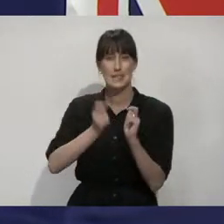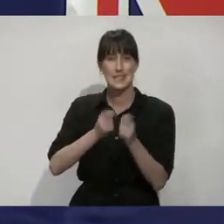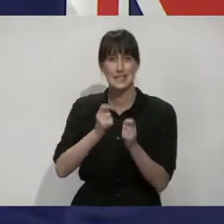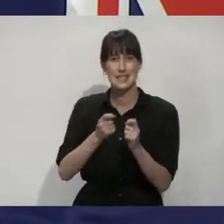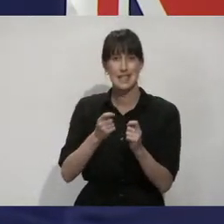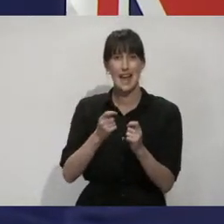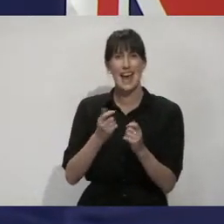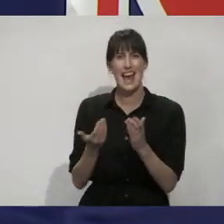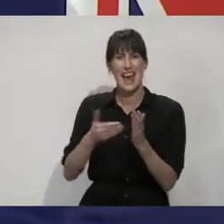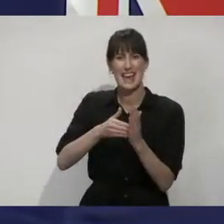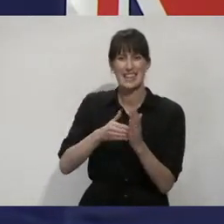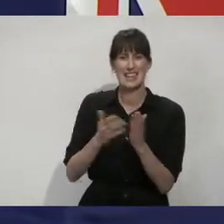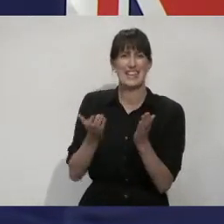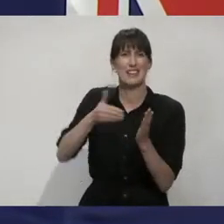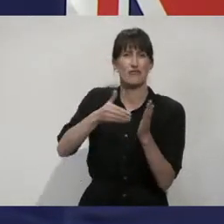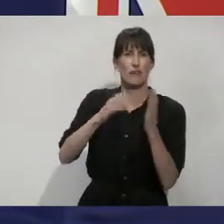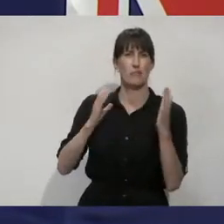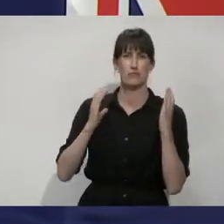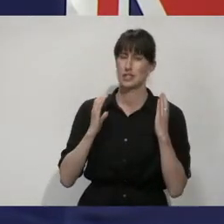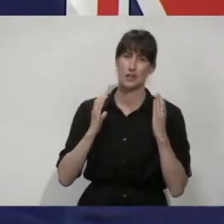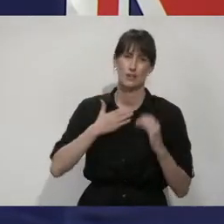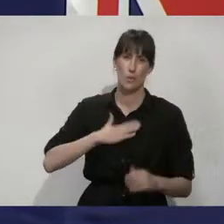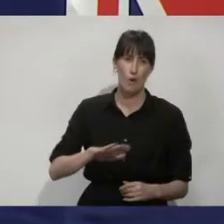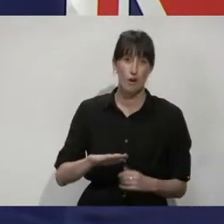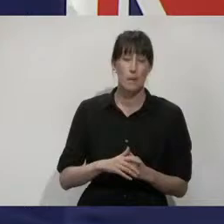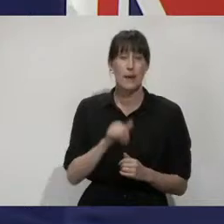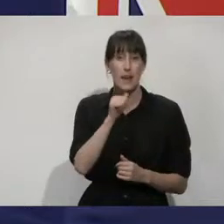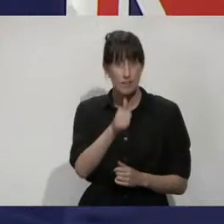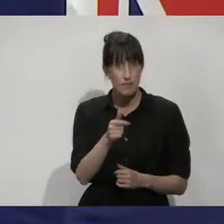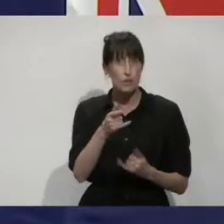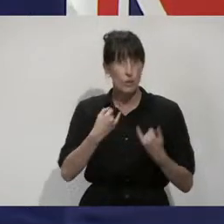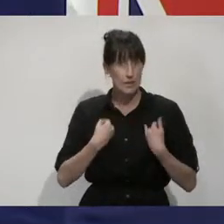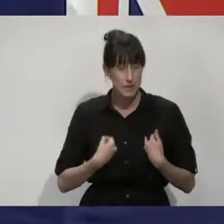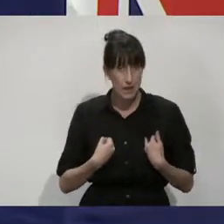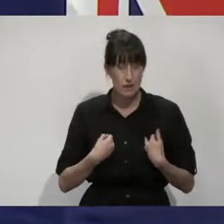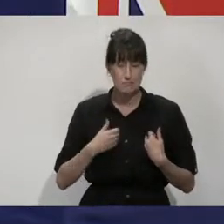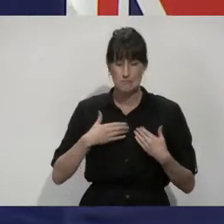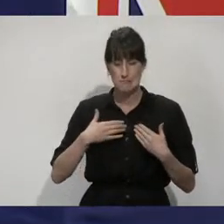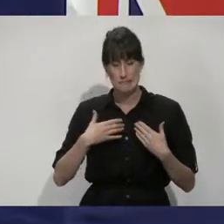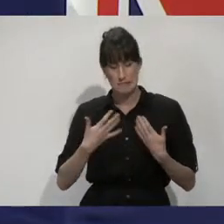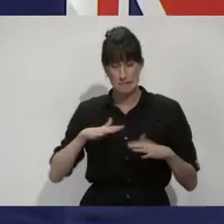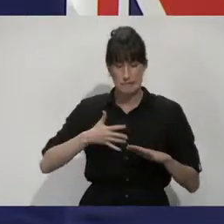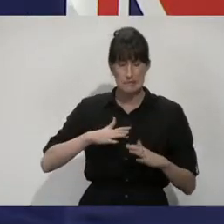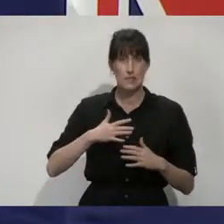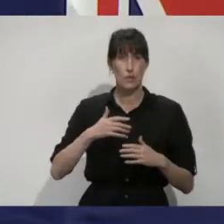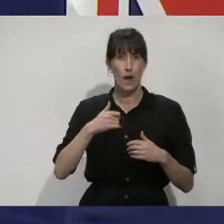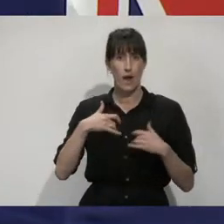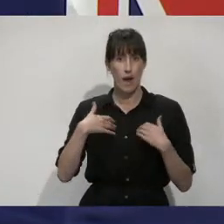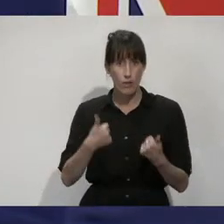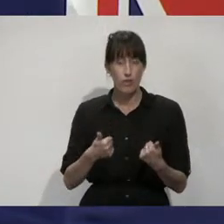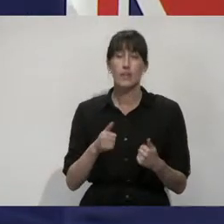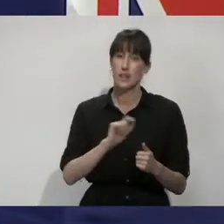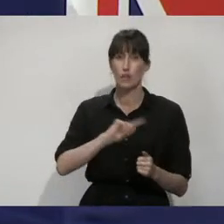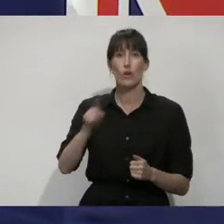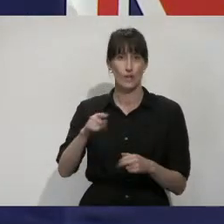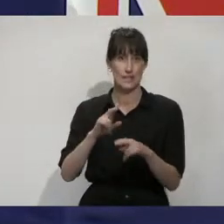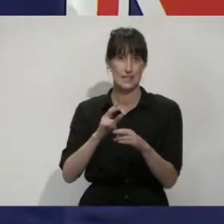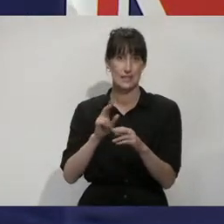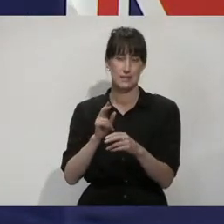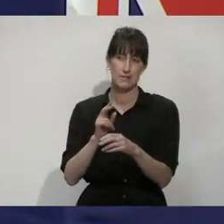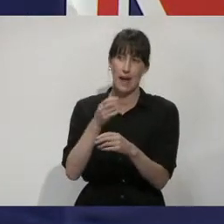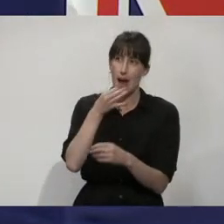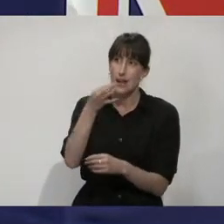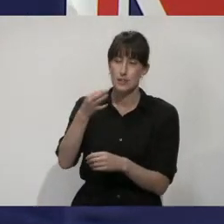start to feel unwell, of course, call your GP or health line, and they will let you know if you need testing. And a final update on the